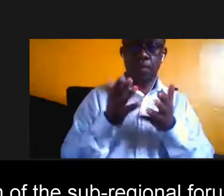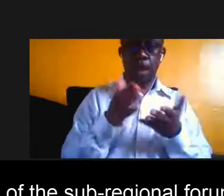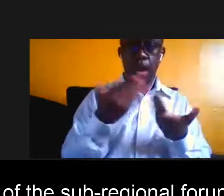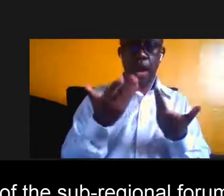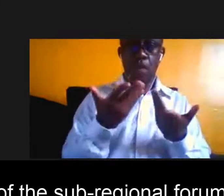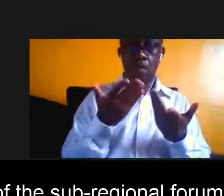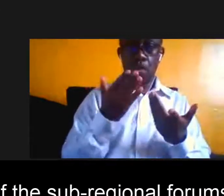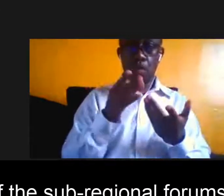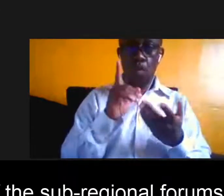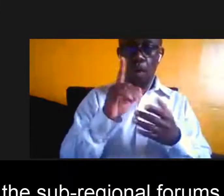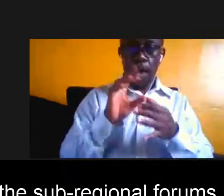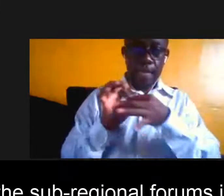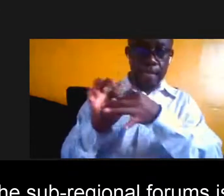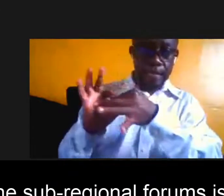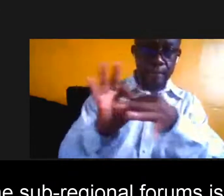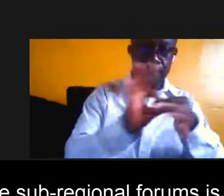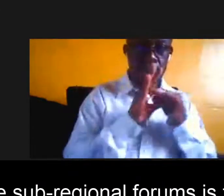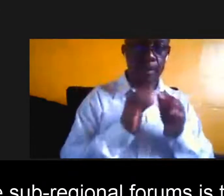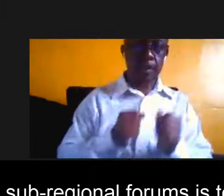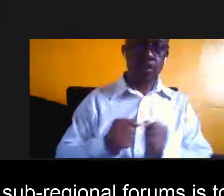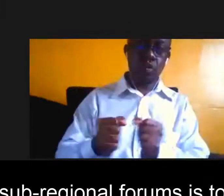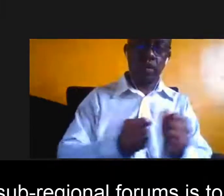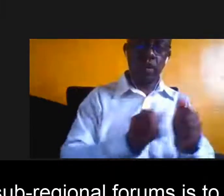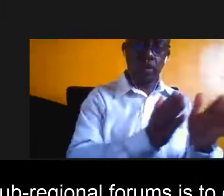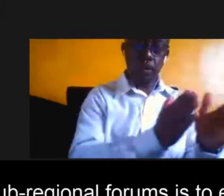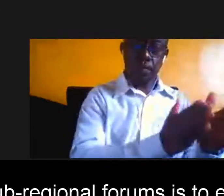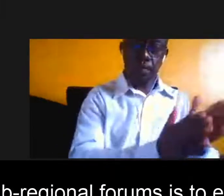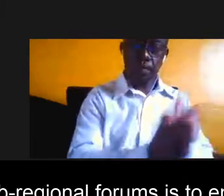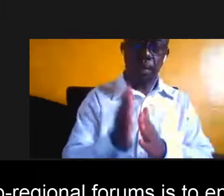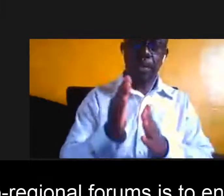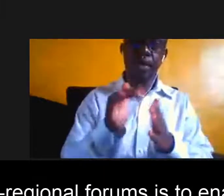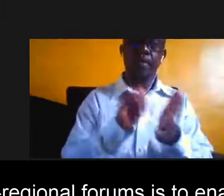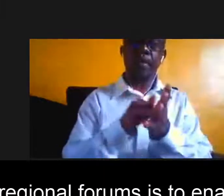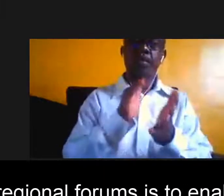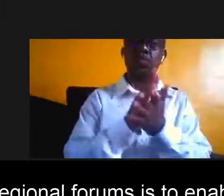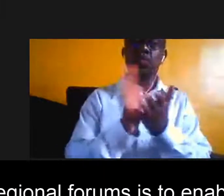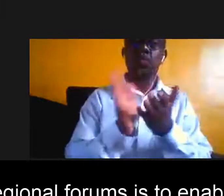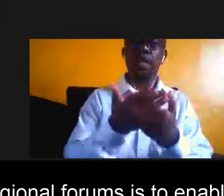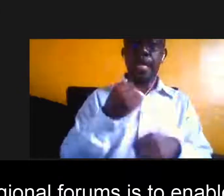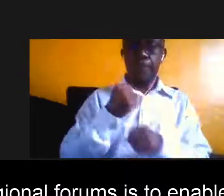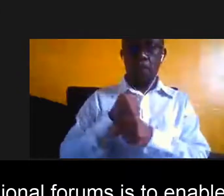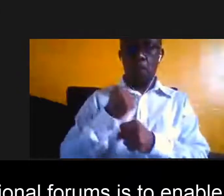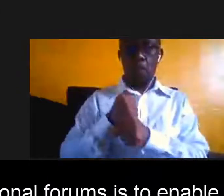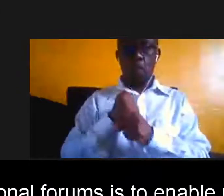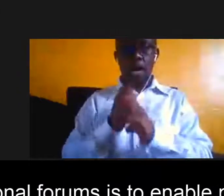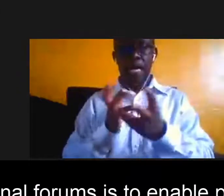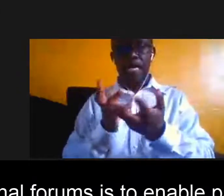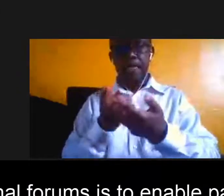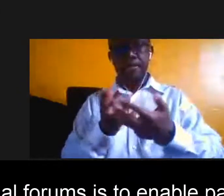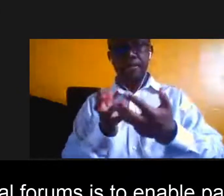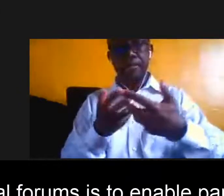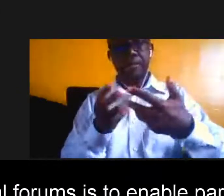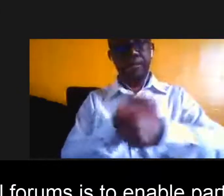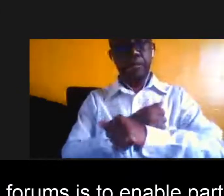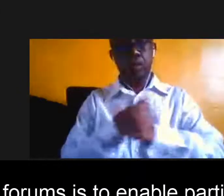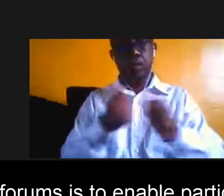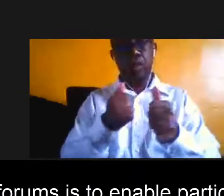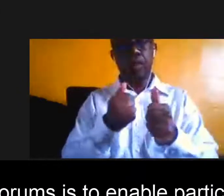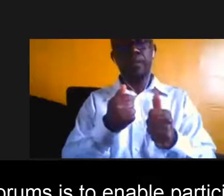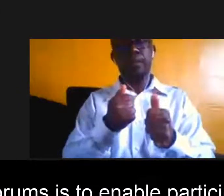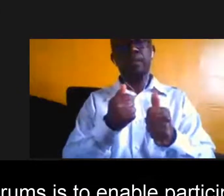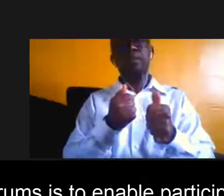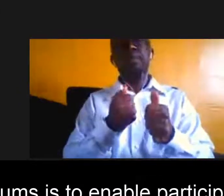strategic direction. We need to have those policies that now operationalize what strategic direction we shall be taking. How